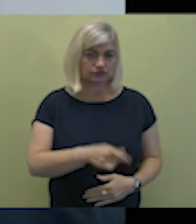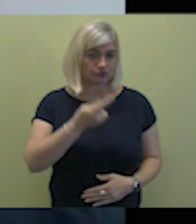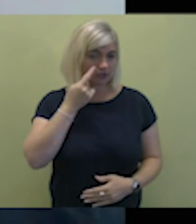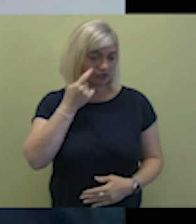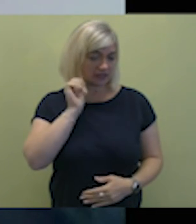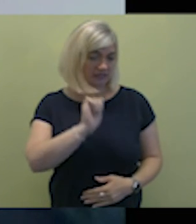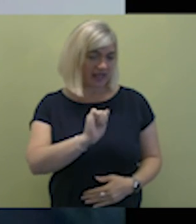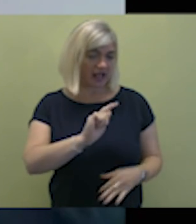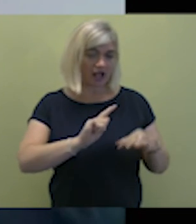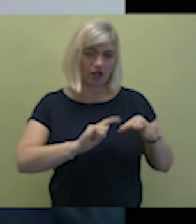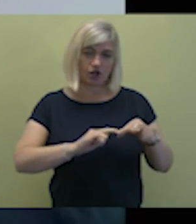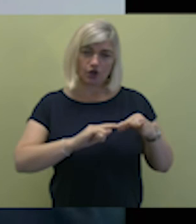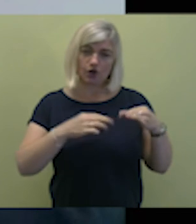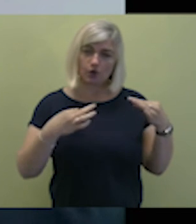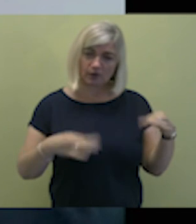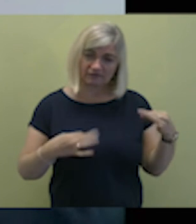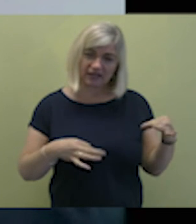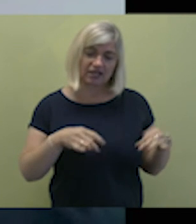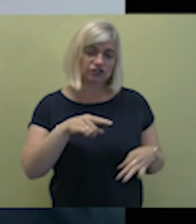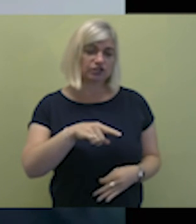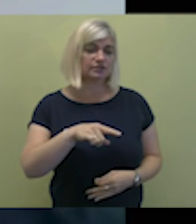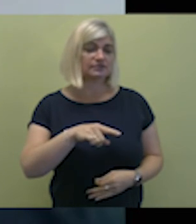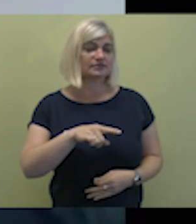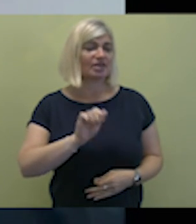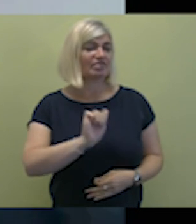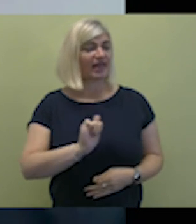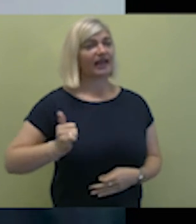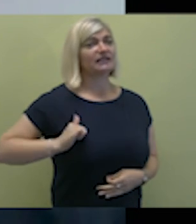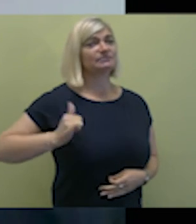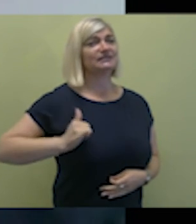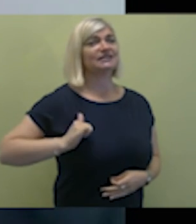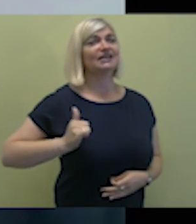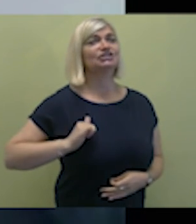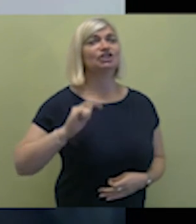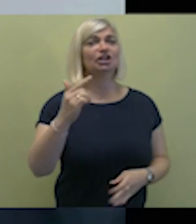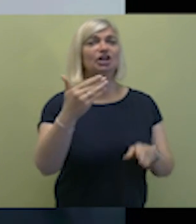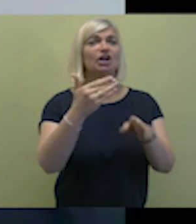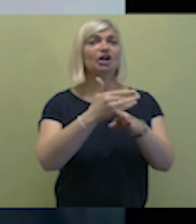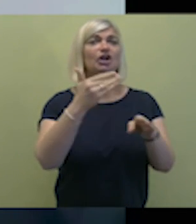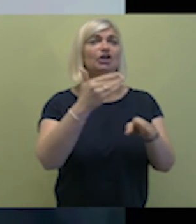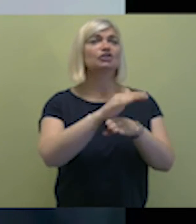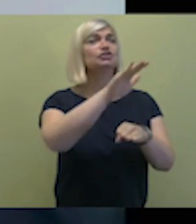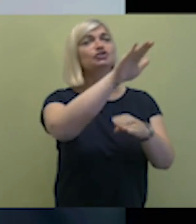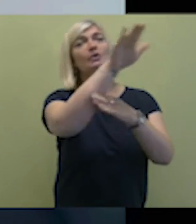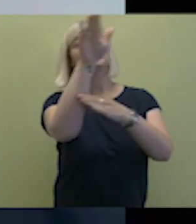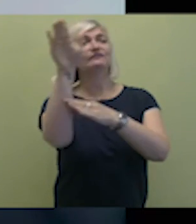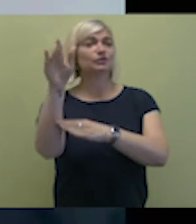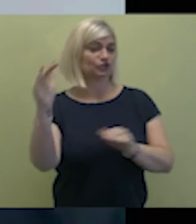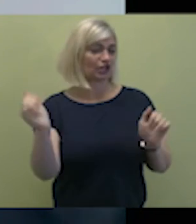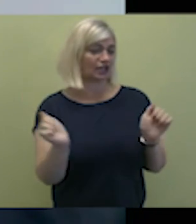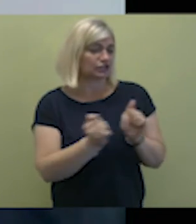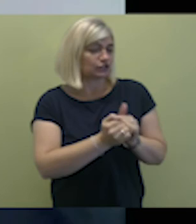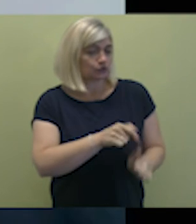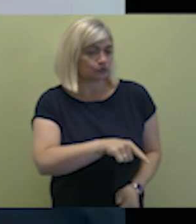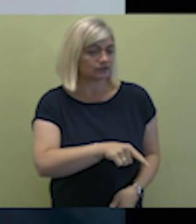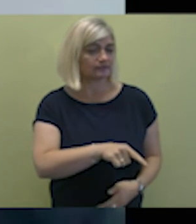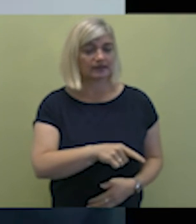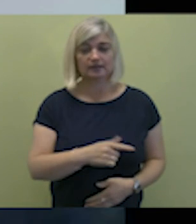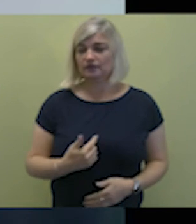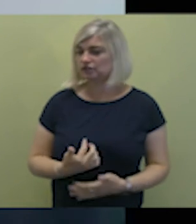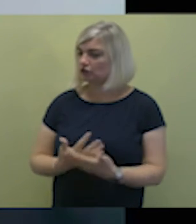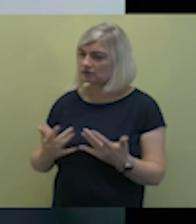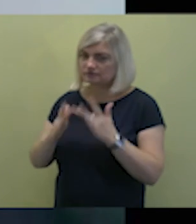at their qualifications, what their kind of expectations are, what type of job might suit them. There's lots of careers resources